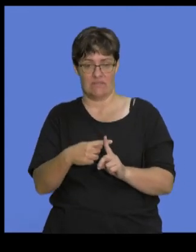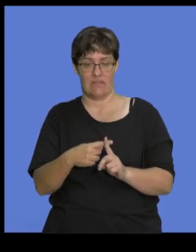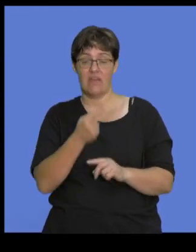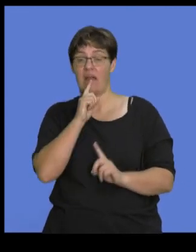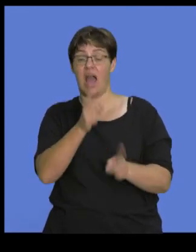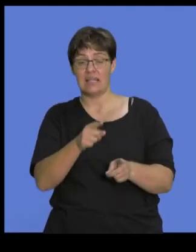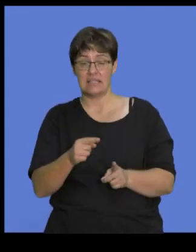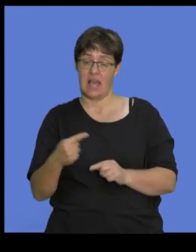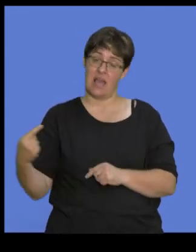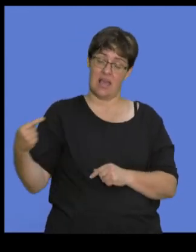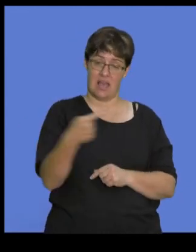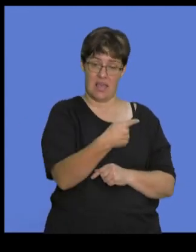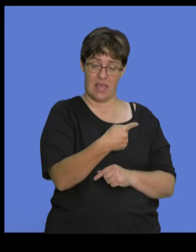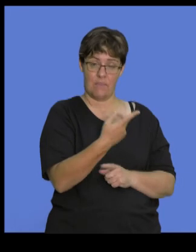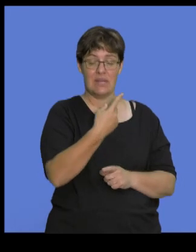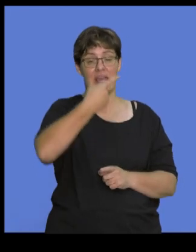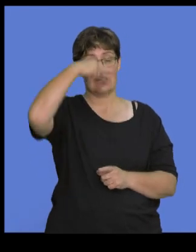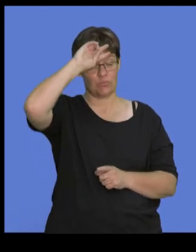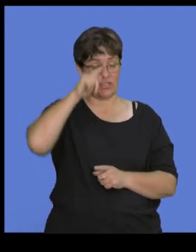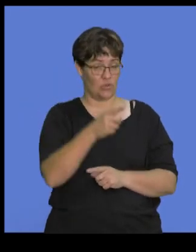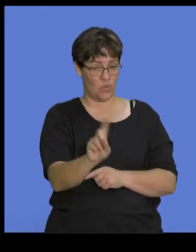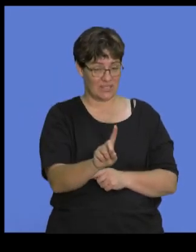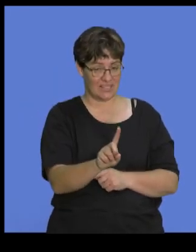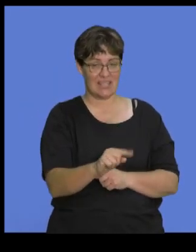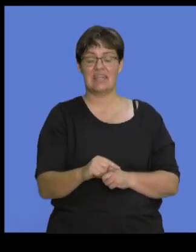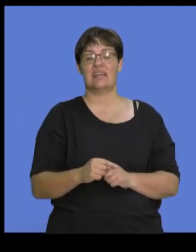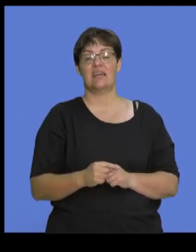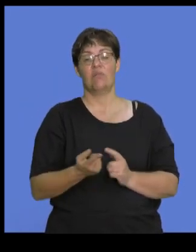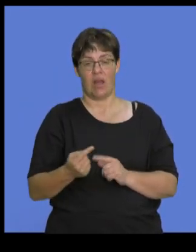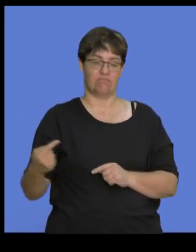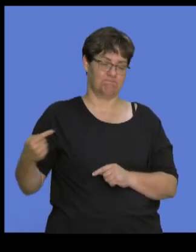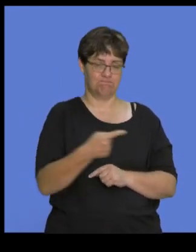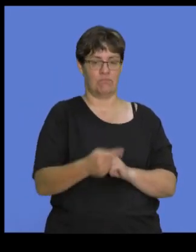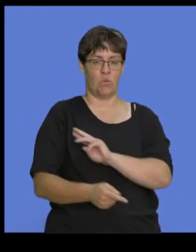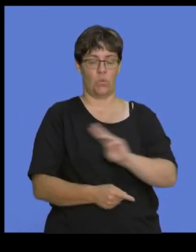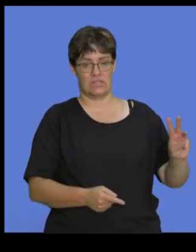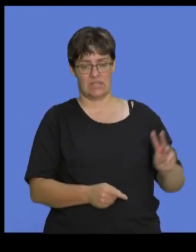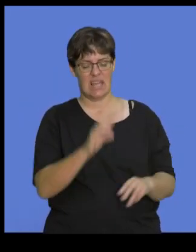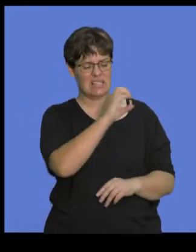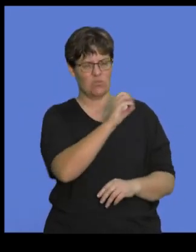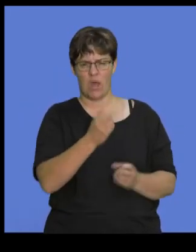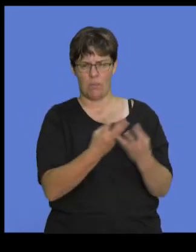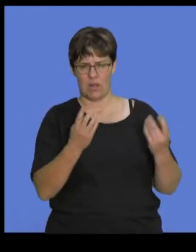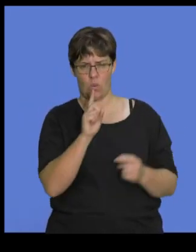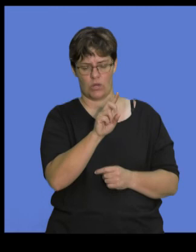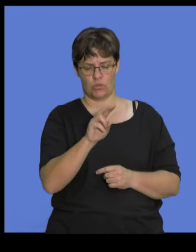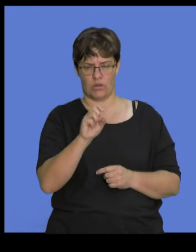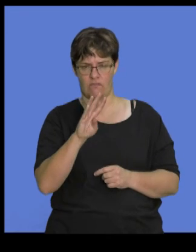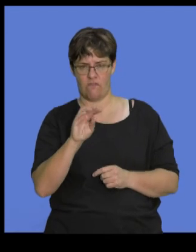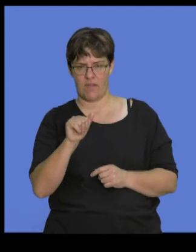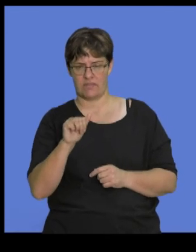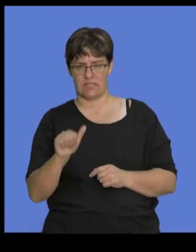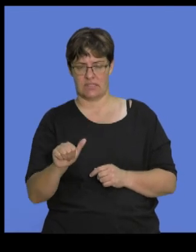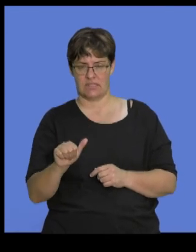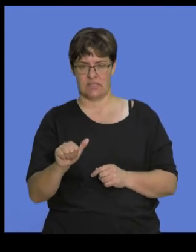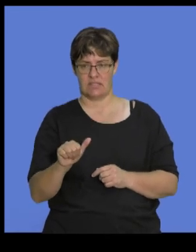is positive, then if the answer is negative, our interpretation of it is that it's going to be westward. So how many zeros do we have here? 1, 2,